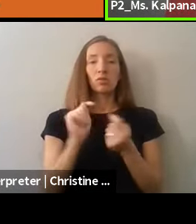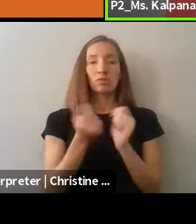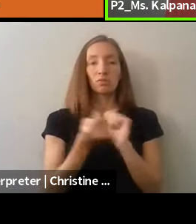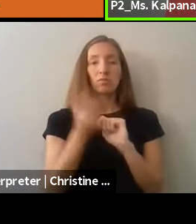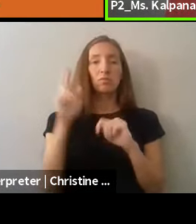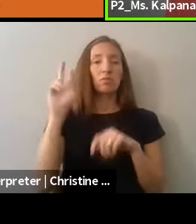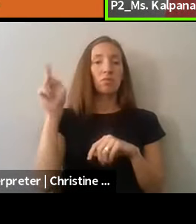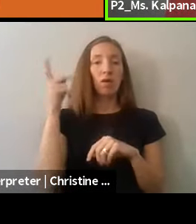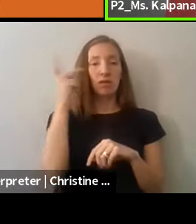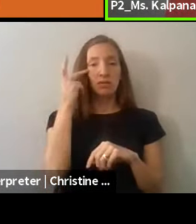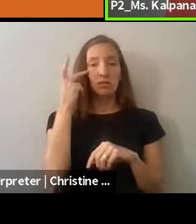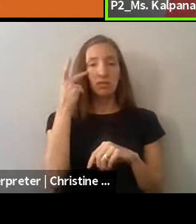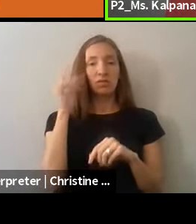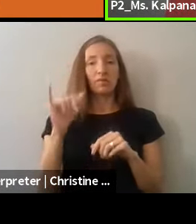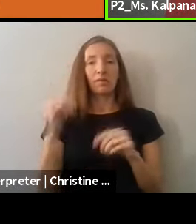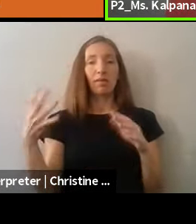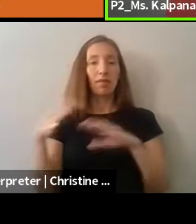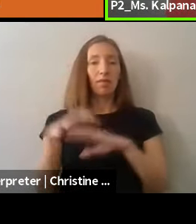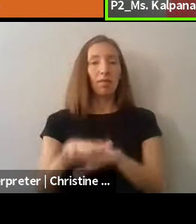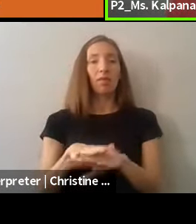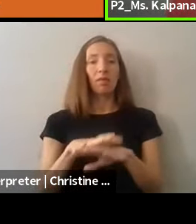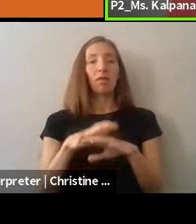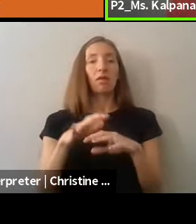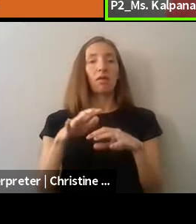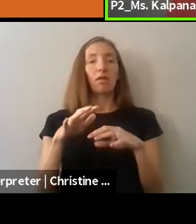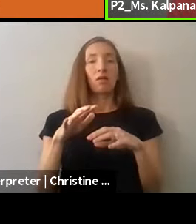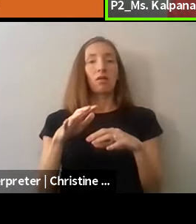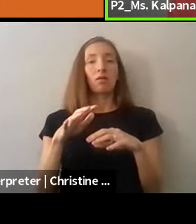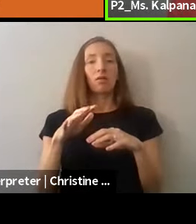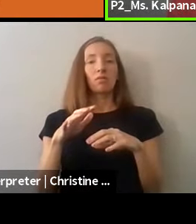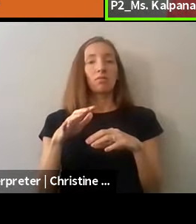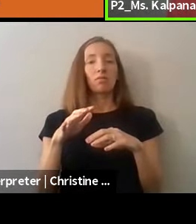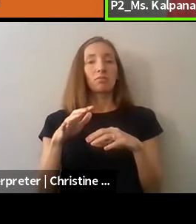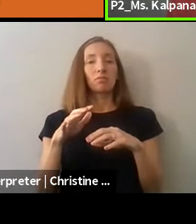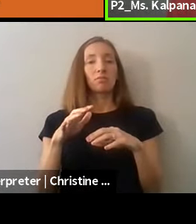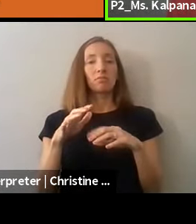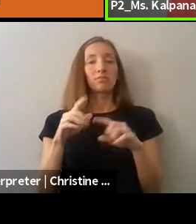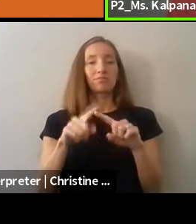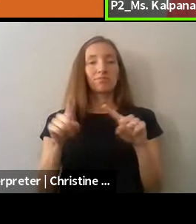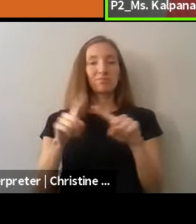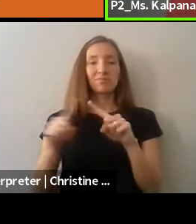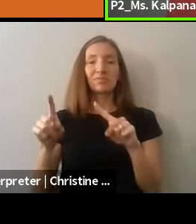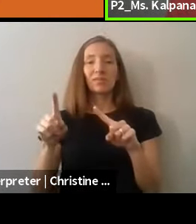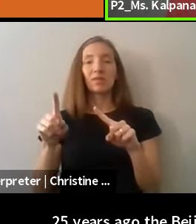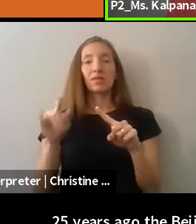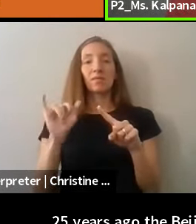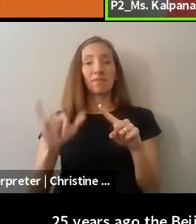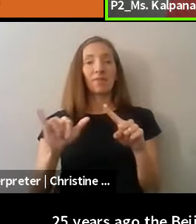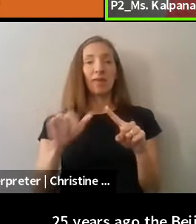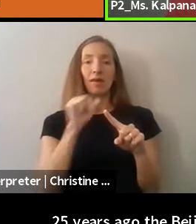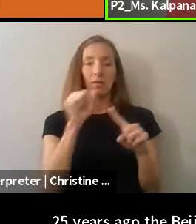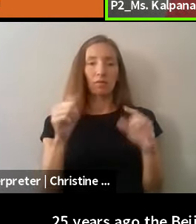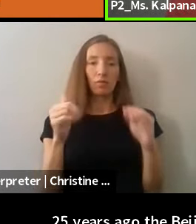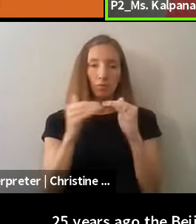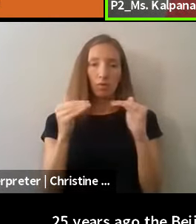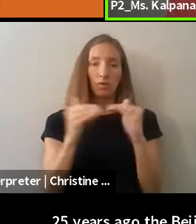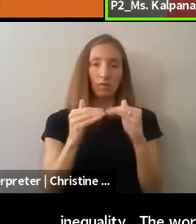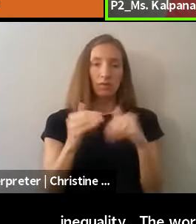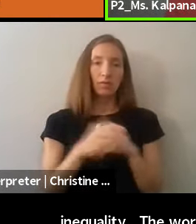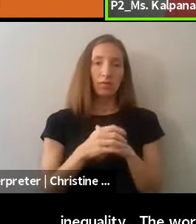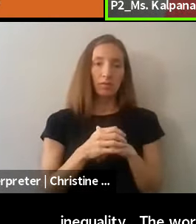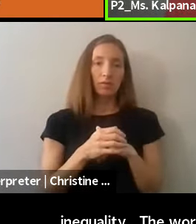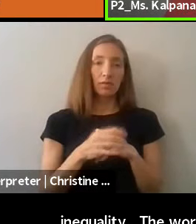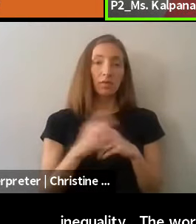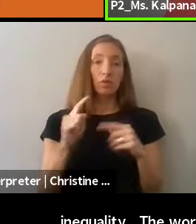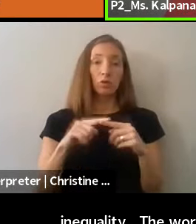one of exclusion and inequality. To do this effectively, a multi-stakeholder and multi-strategic approach